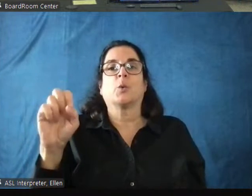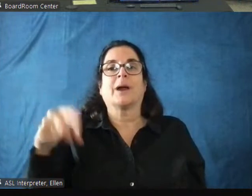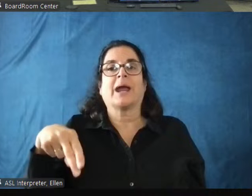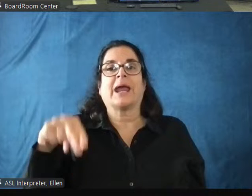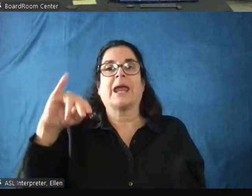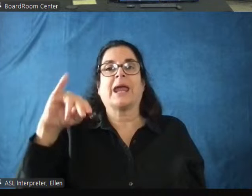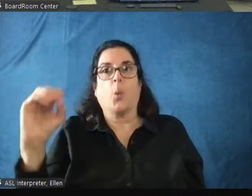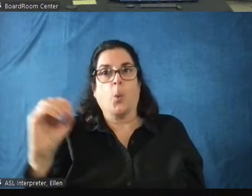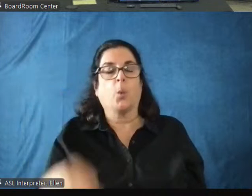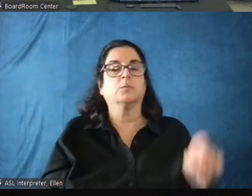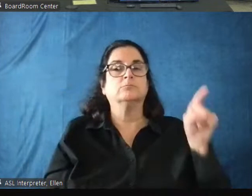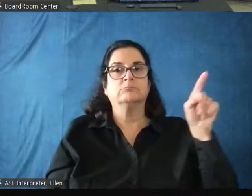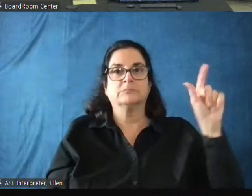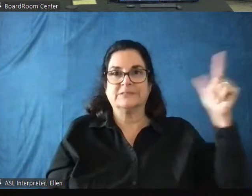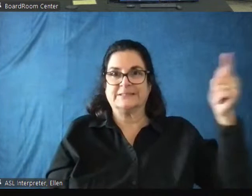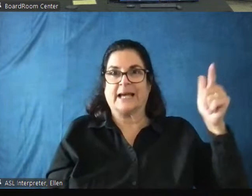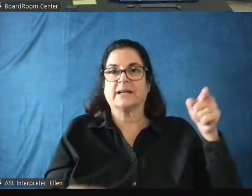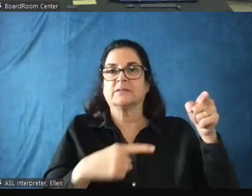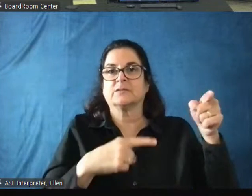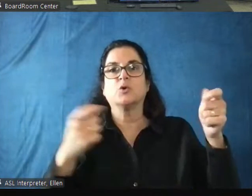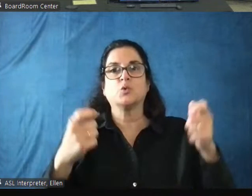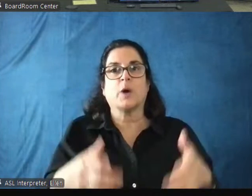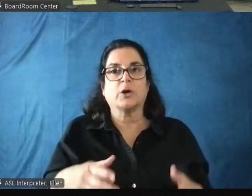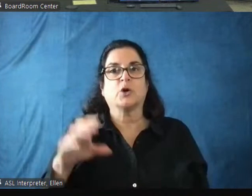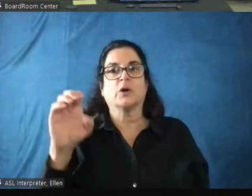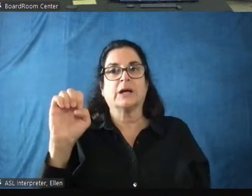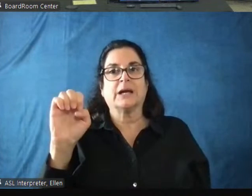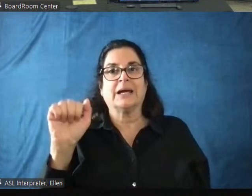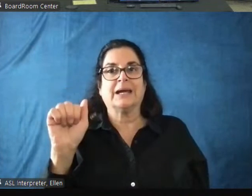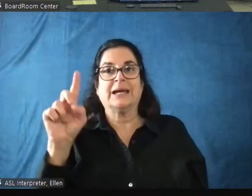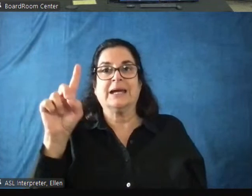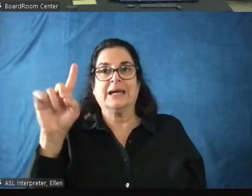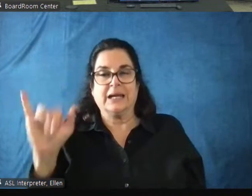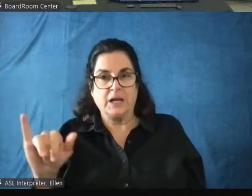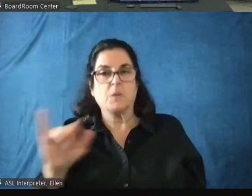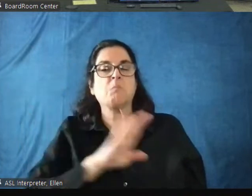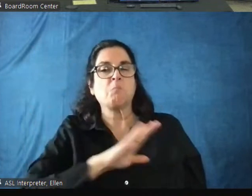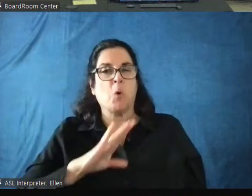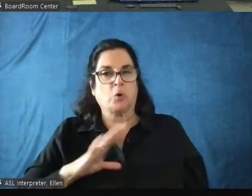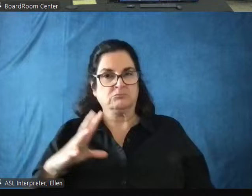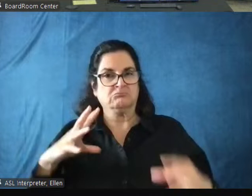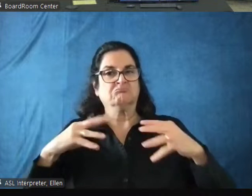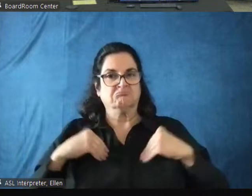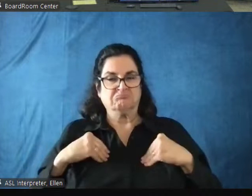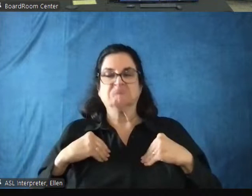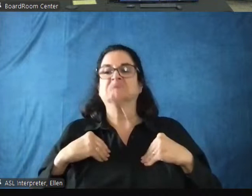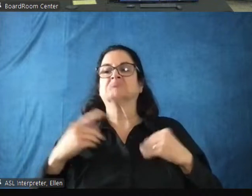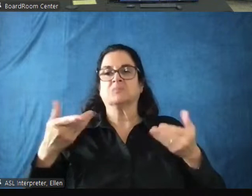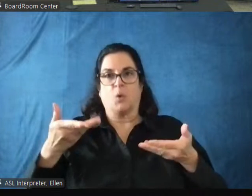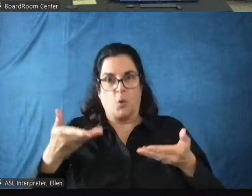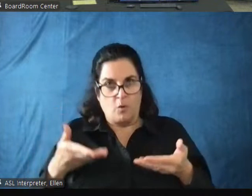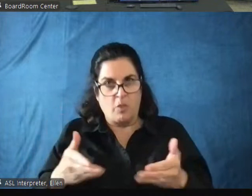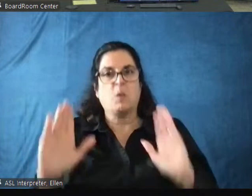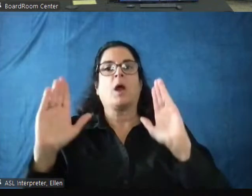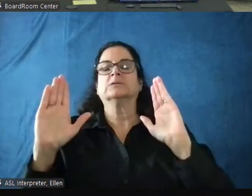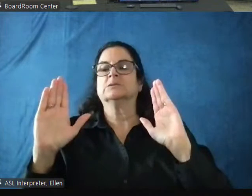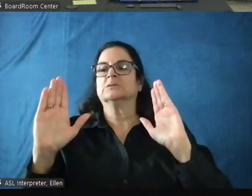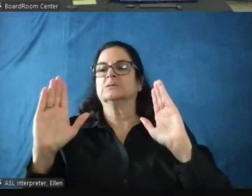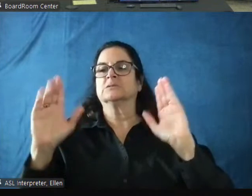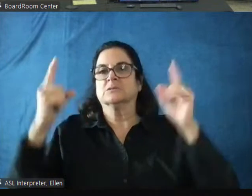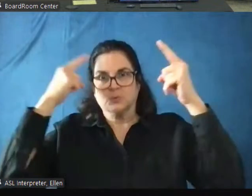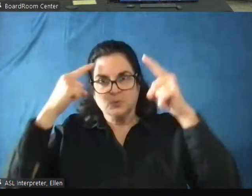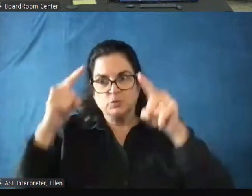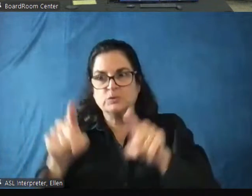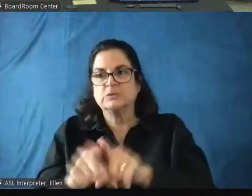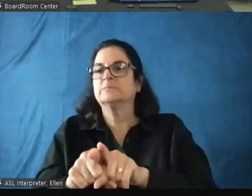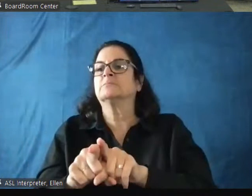by Director Eady, that the board adopt the ordinance authorizing the execution of a collective bargaining agreement with the International Brotherhood of Electrical Workers,